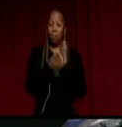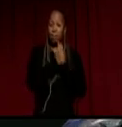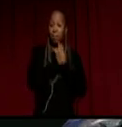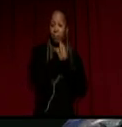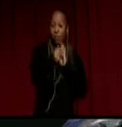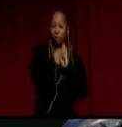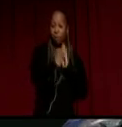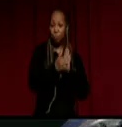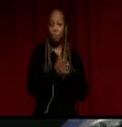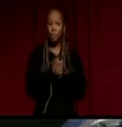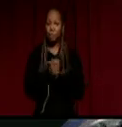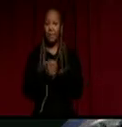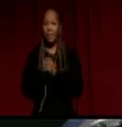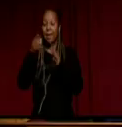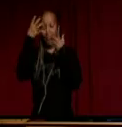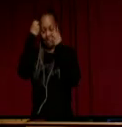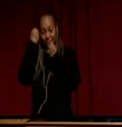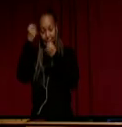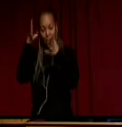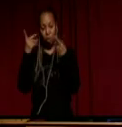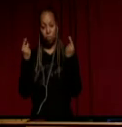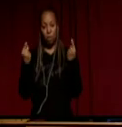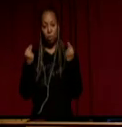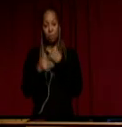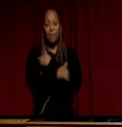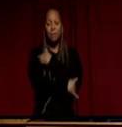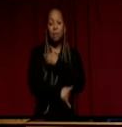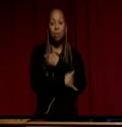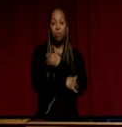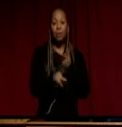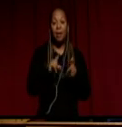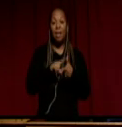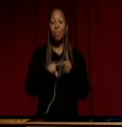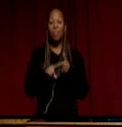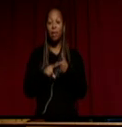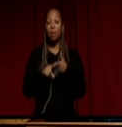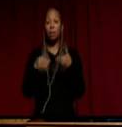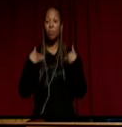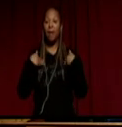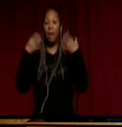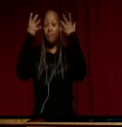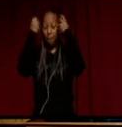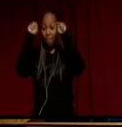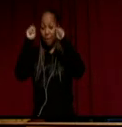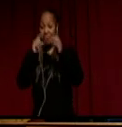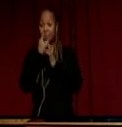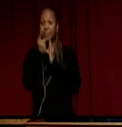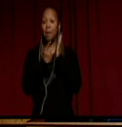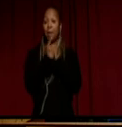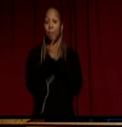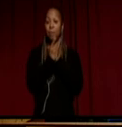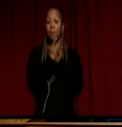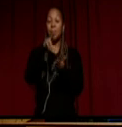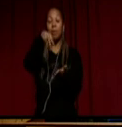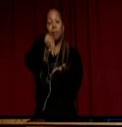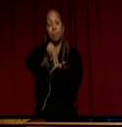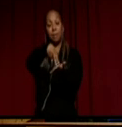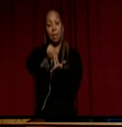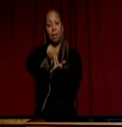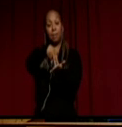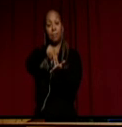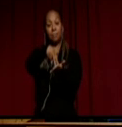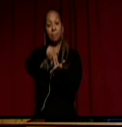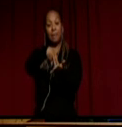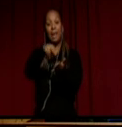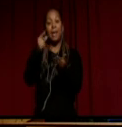medical professionals can tell us what to do as a country. And then we should have the President's hour that he gets to stand and rant